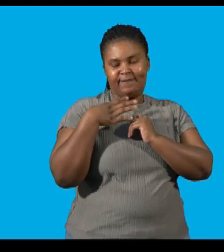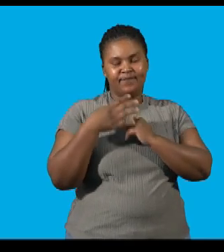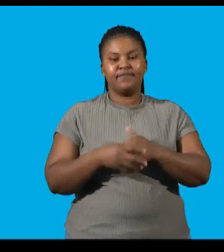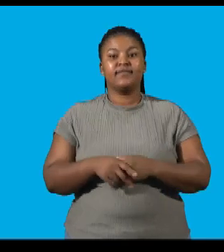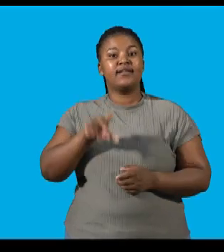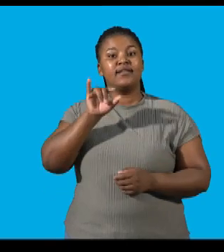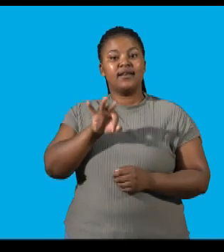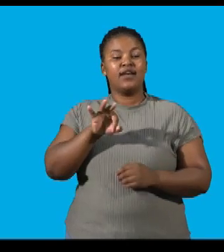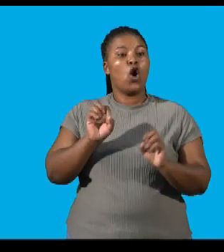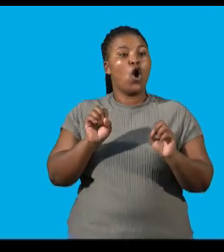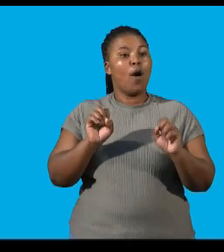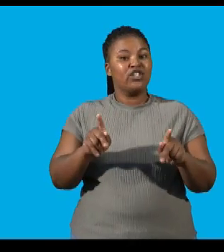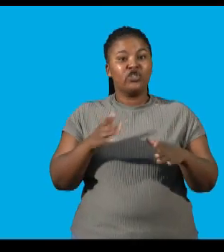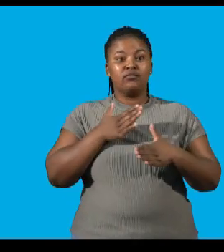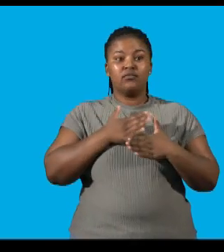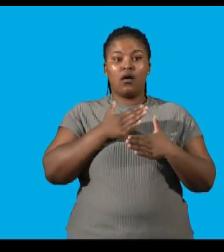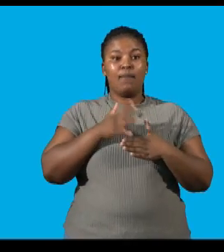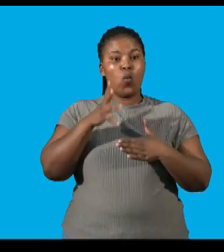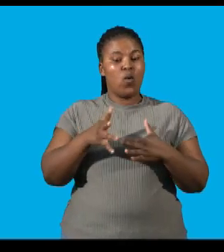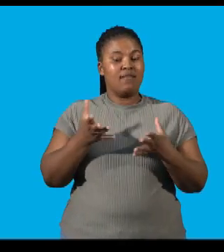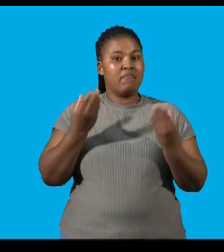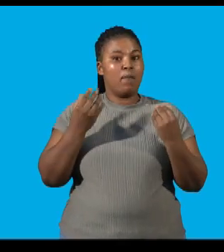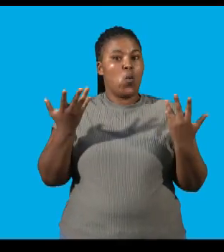Number 3, job opportunities